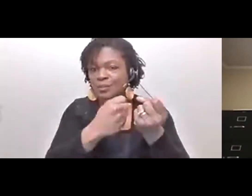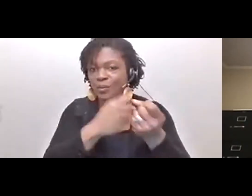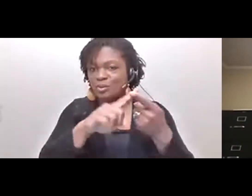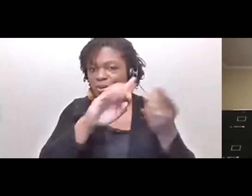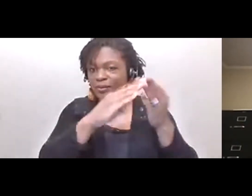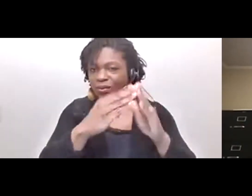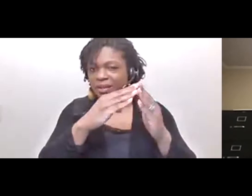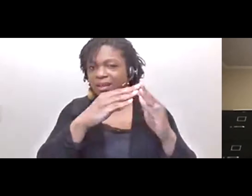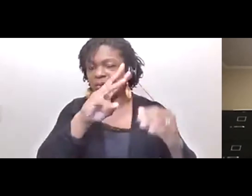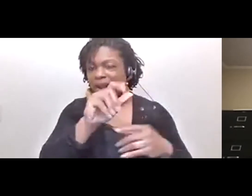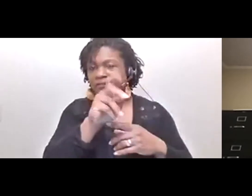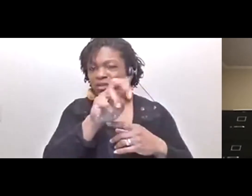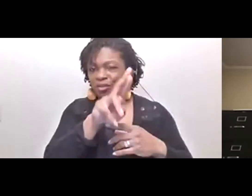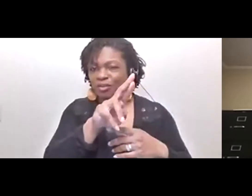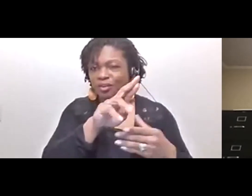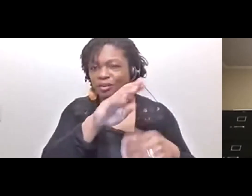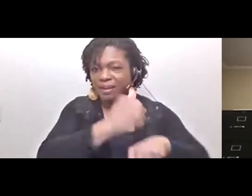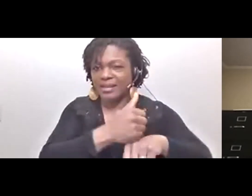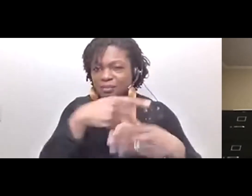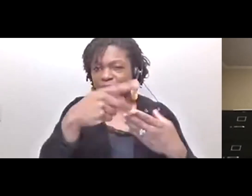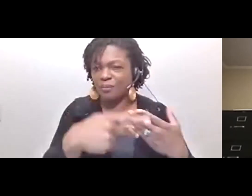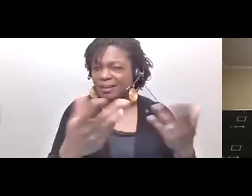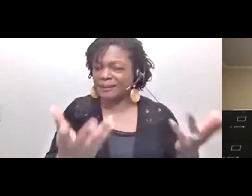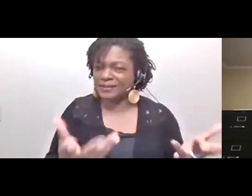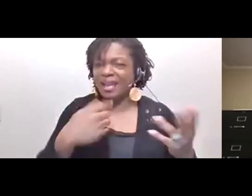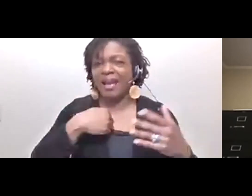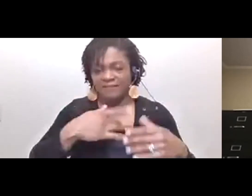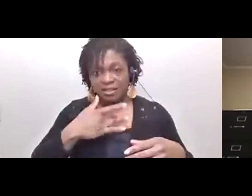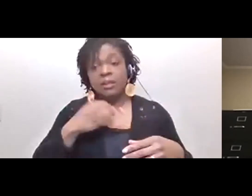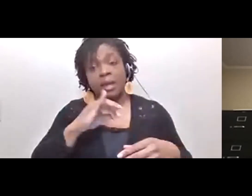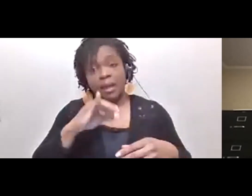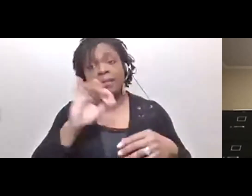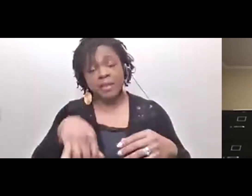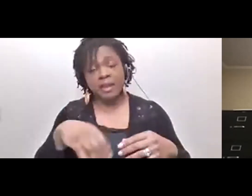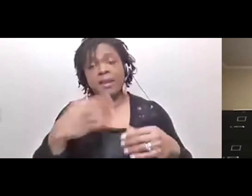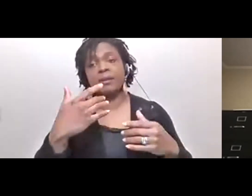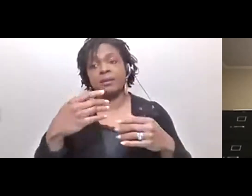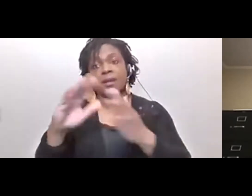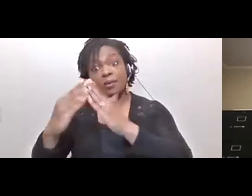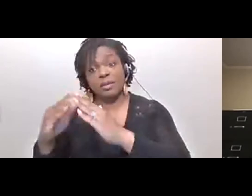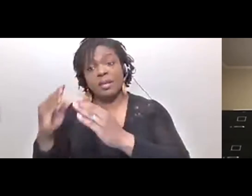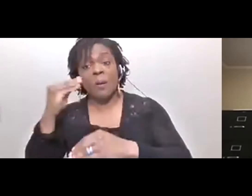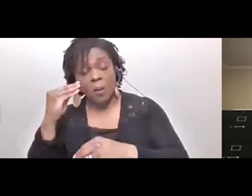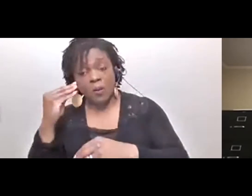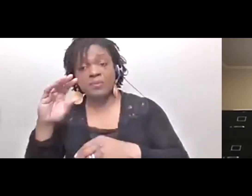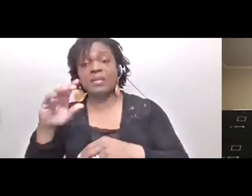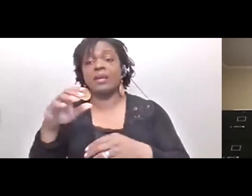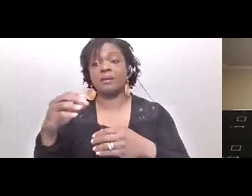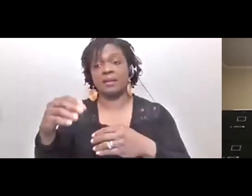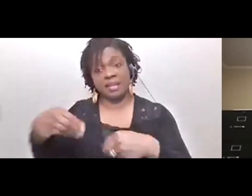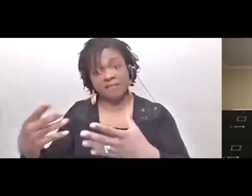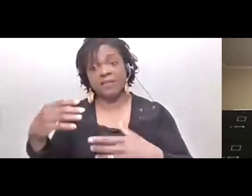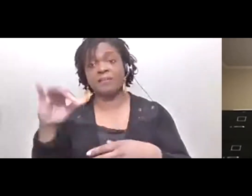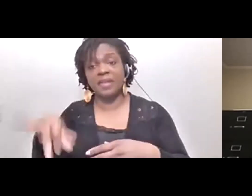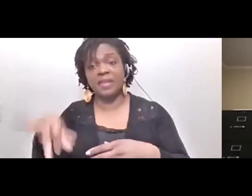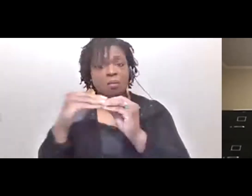I feel that serving people in the community homes and having those DSWs who have worked in a riskier